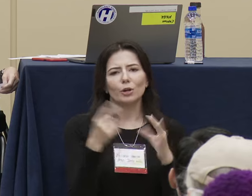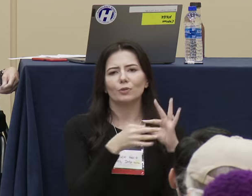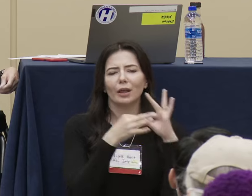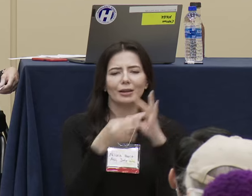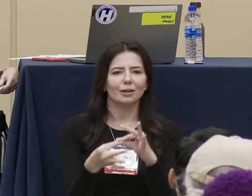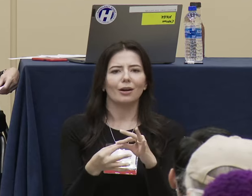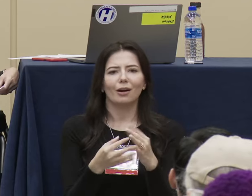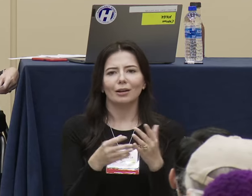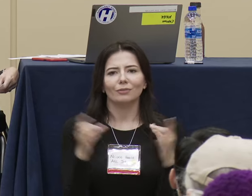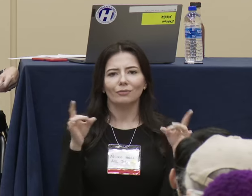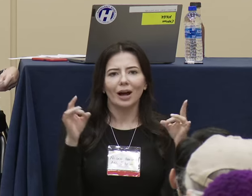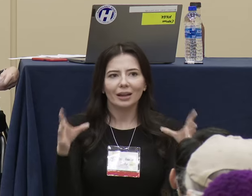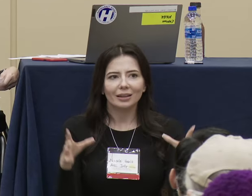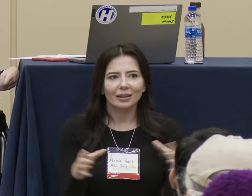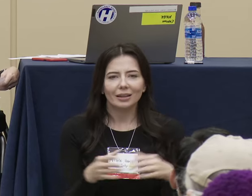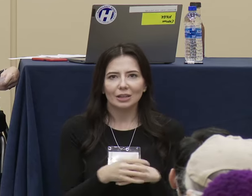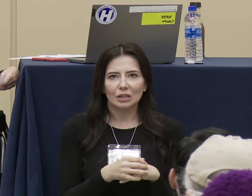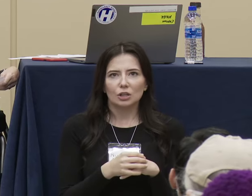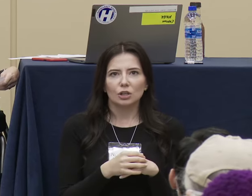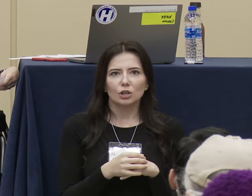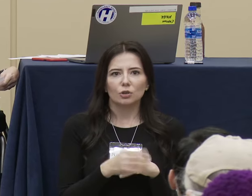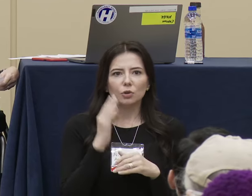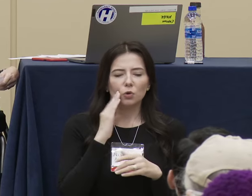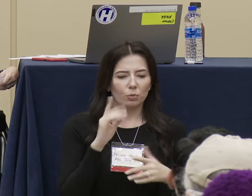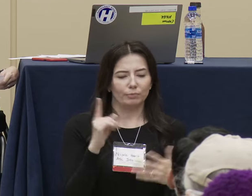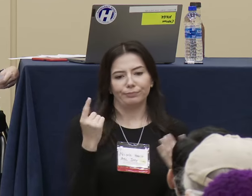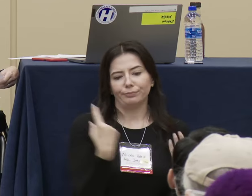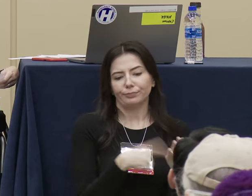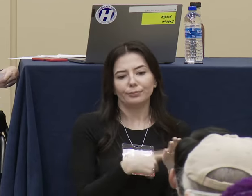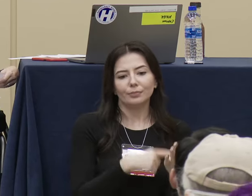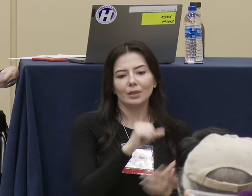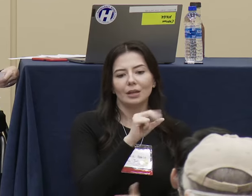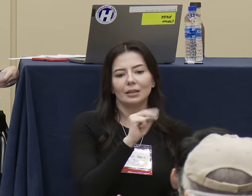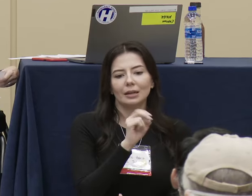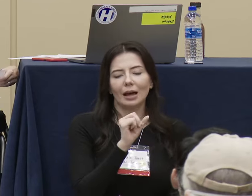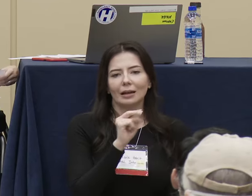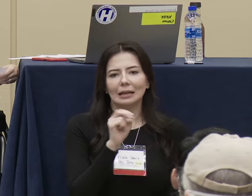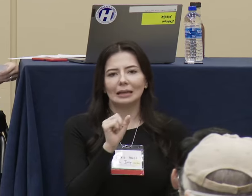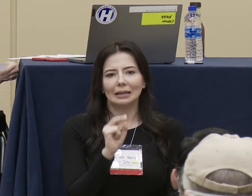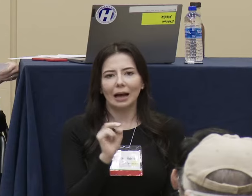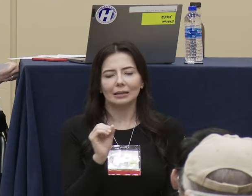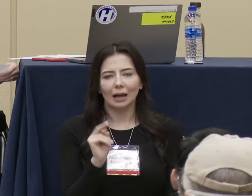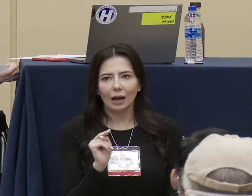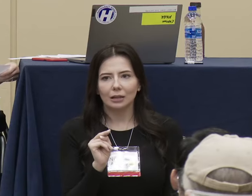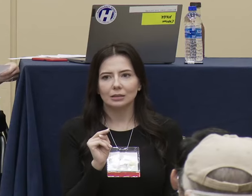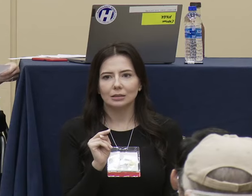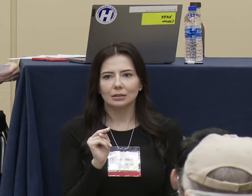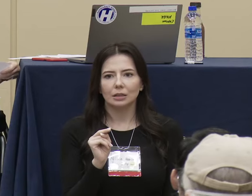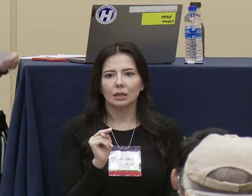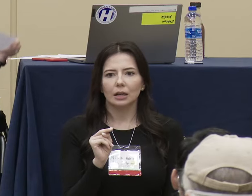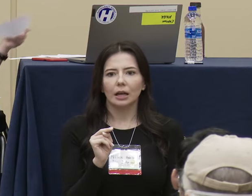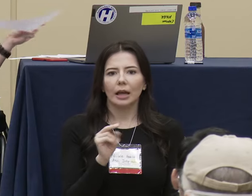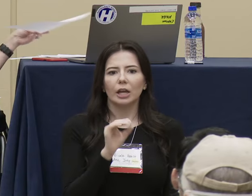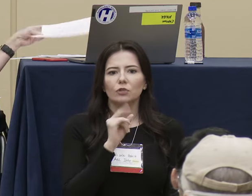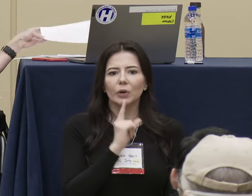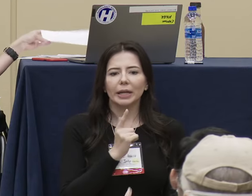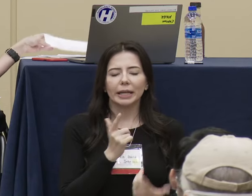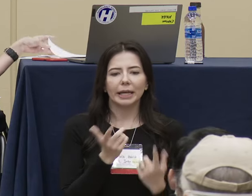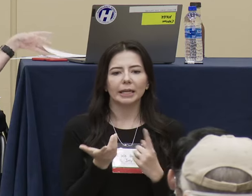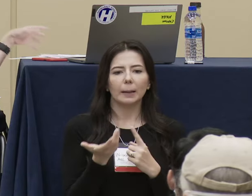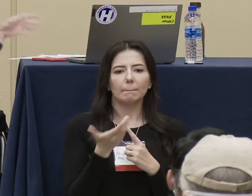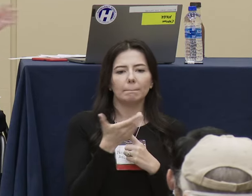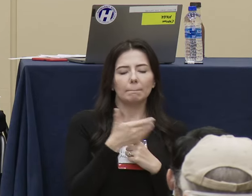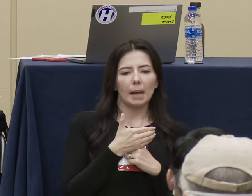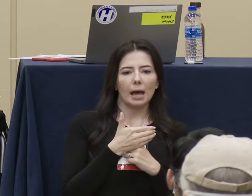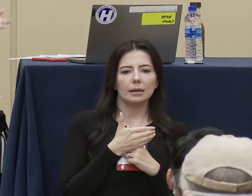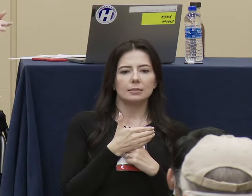non-non-nons masks the violence of the state and lets state apparatuses define what violence means. So,